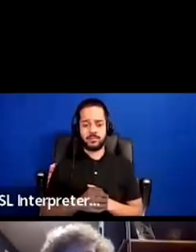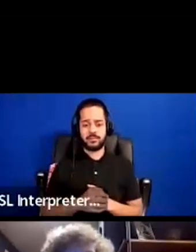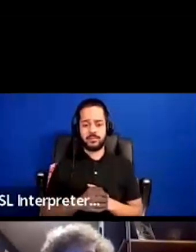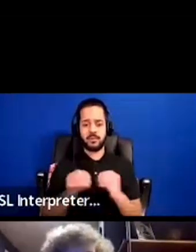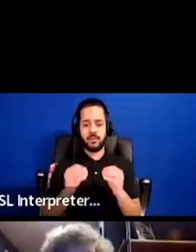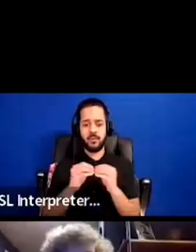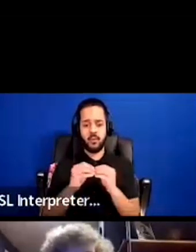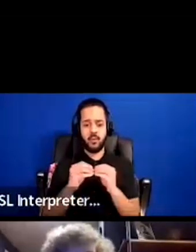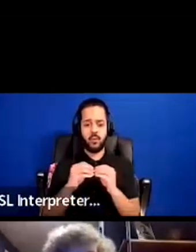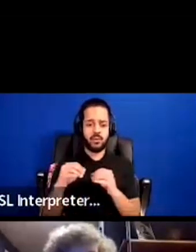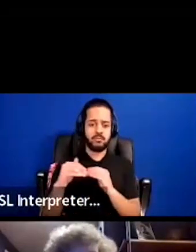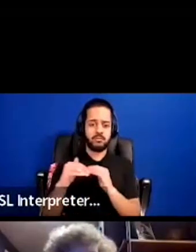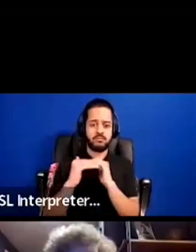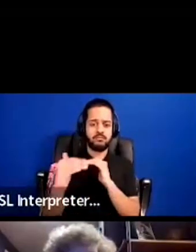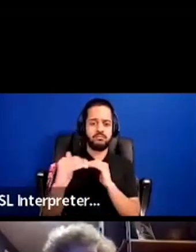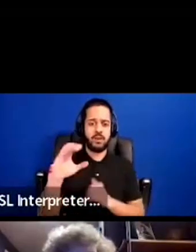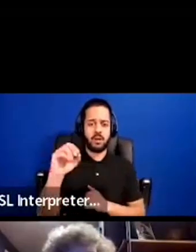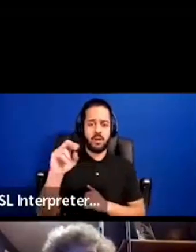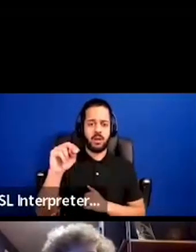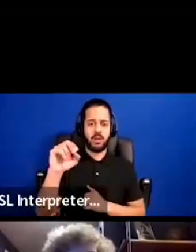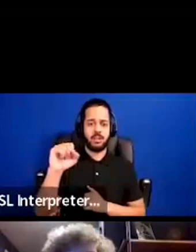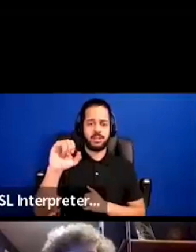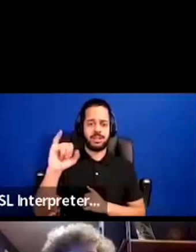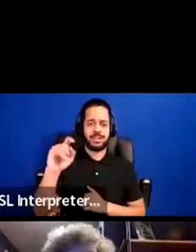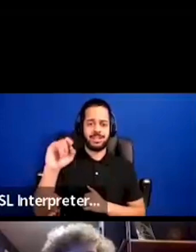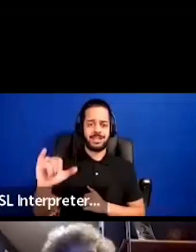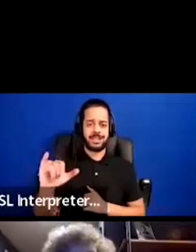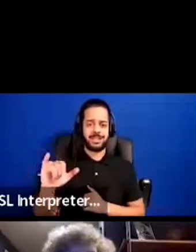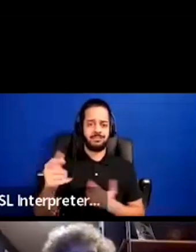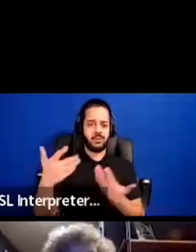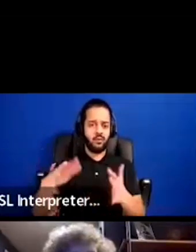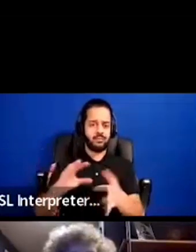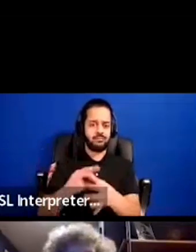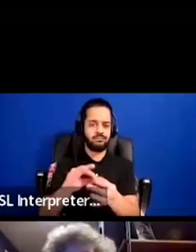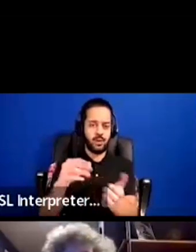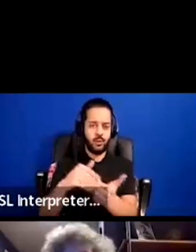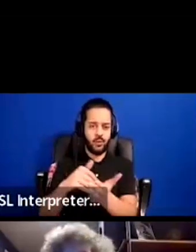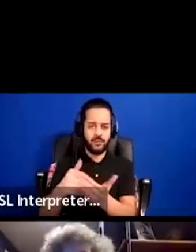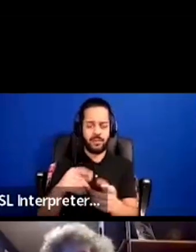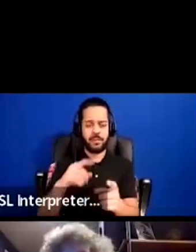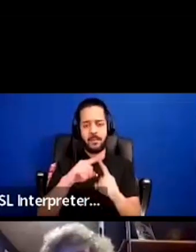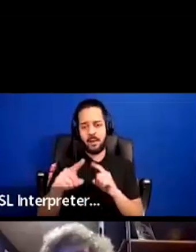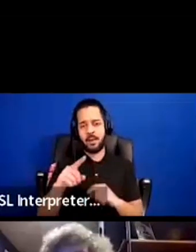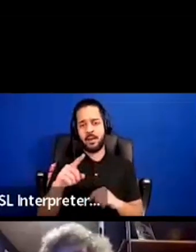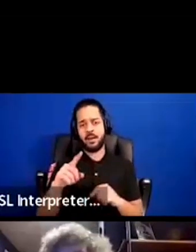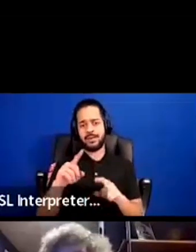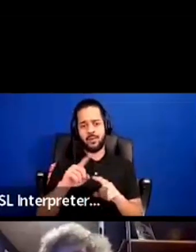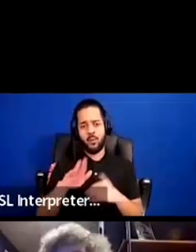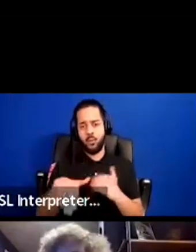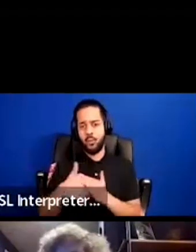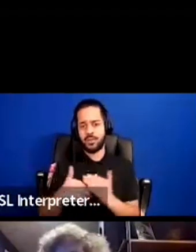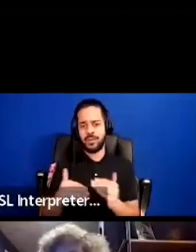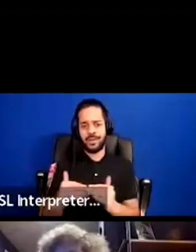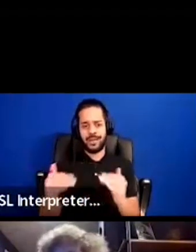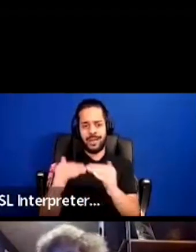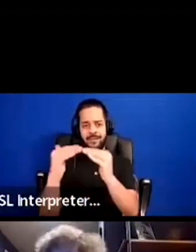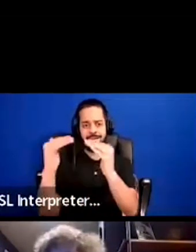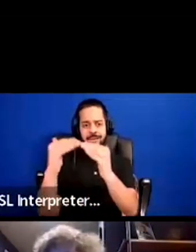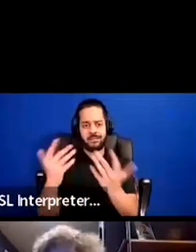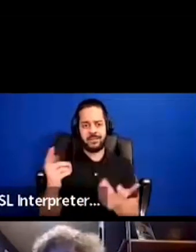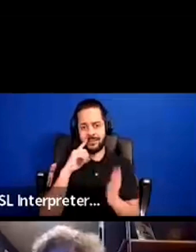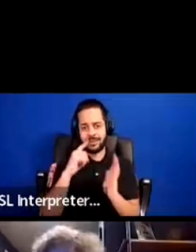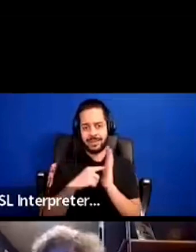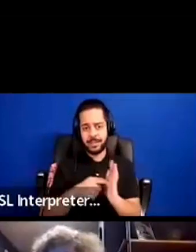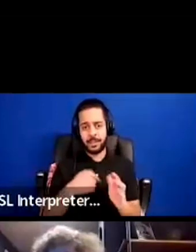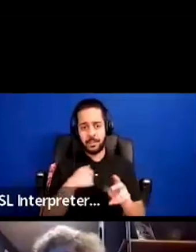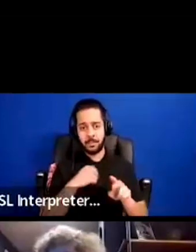consistency, which we've heard a lot today, but it's even consistency down to, we're both monitoring a kid's progress on a